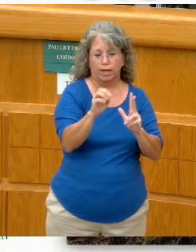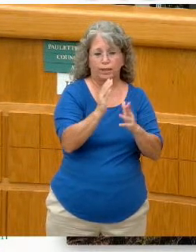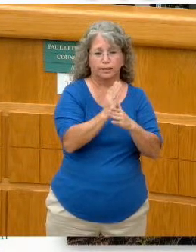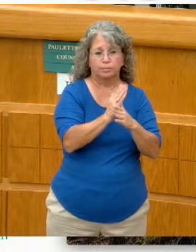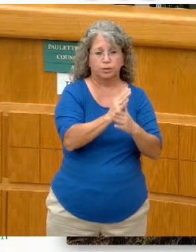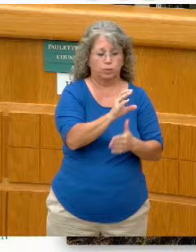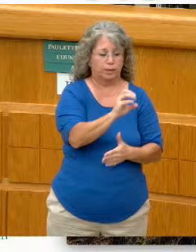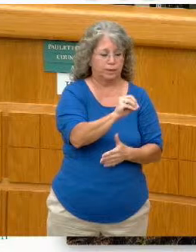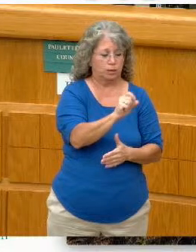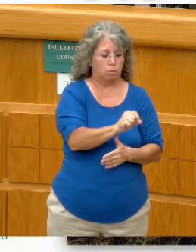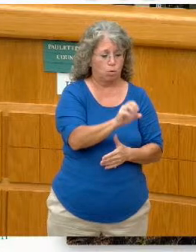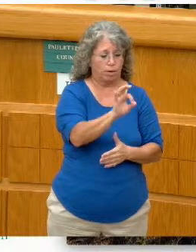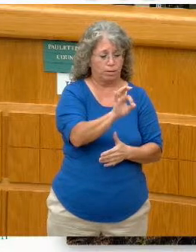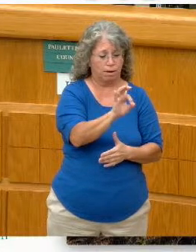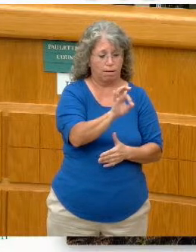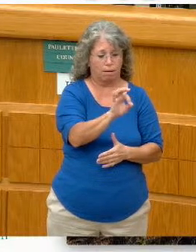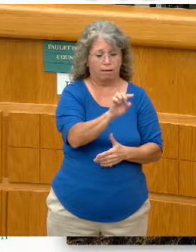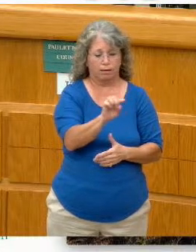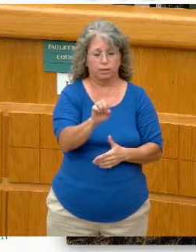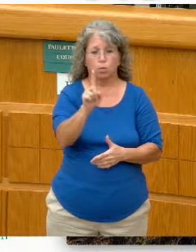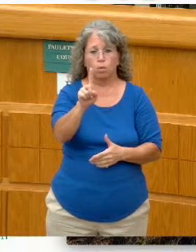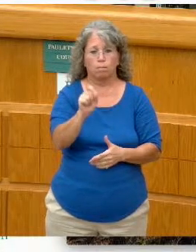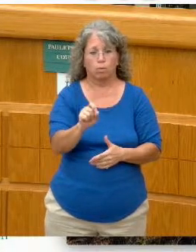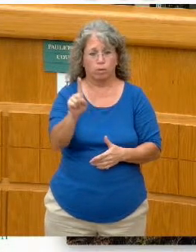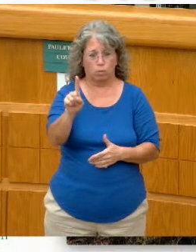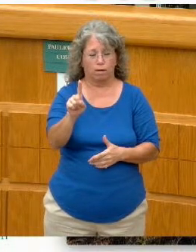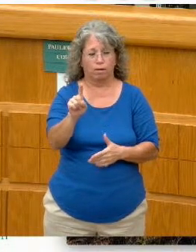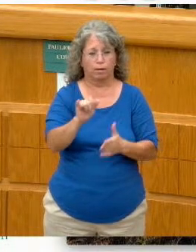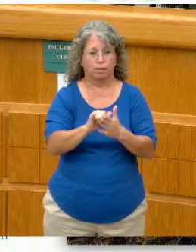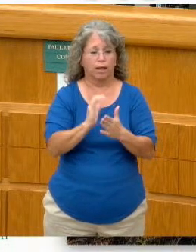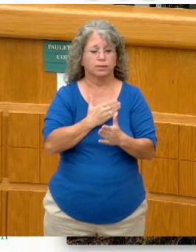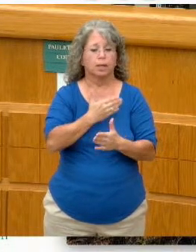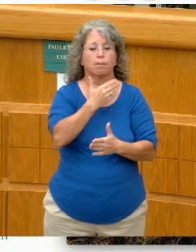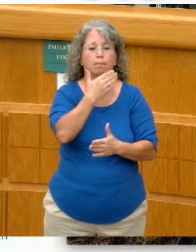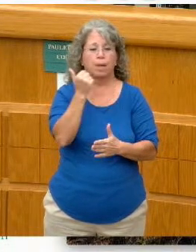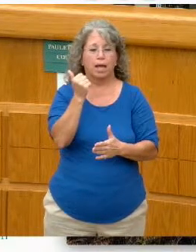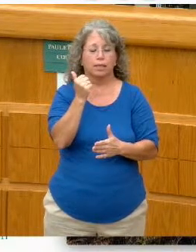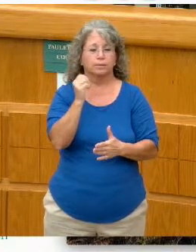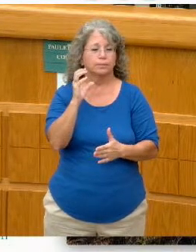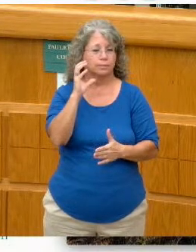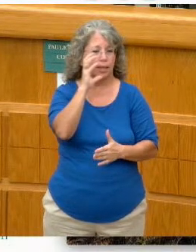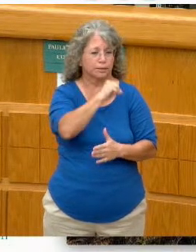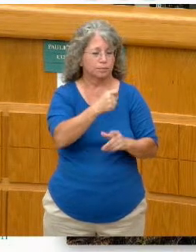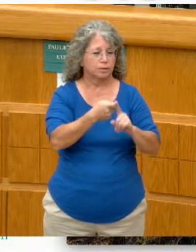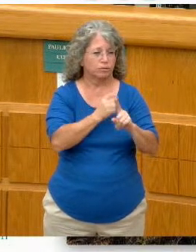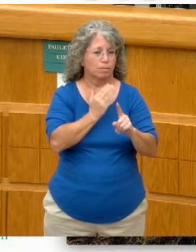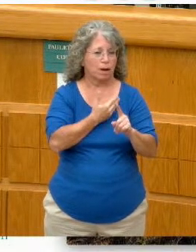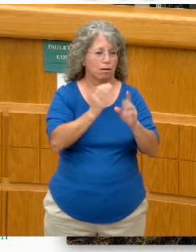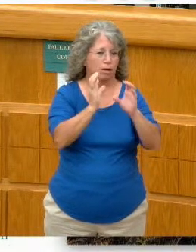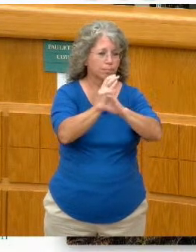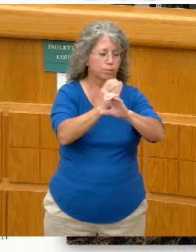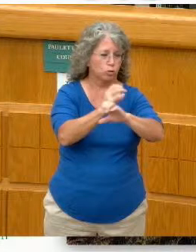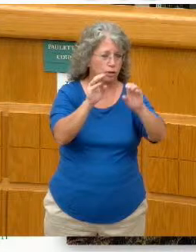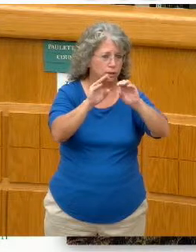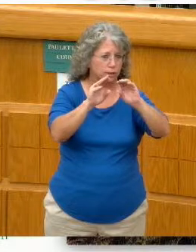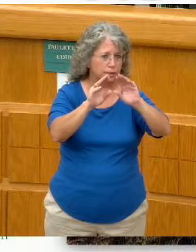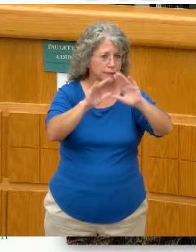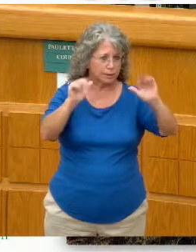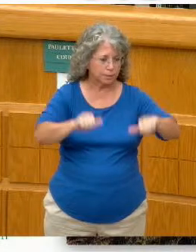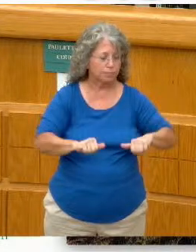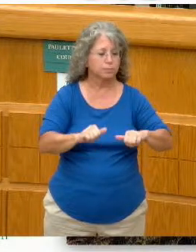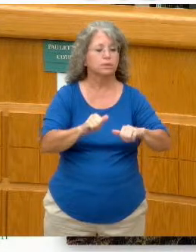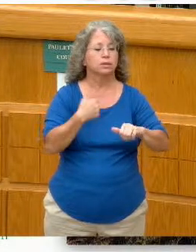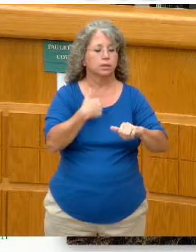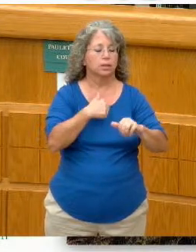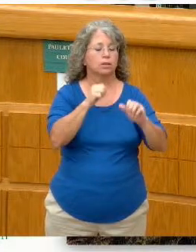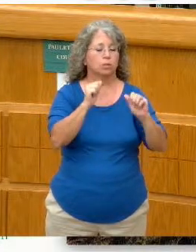the best estimate we can get from 2 different models. One says 0.9, one says 1.1. We can go by